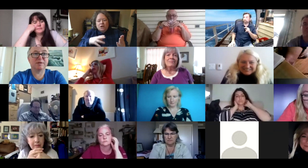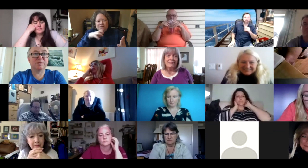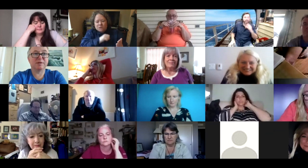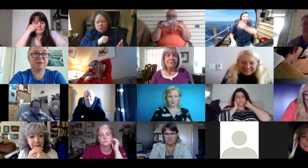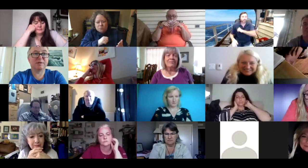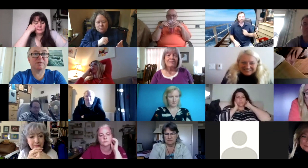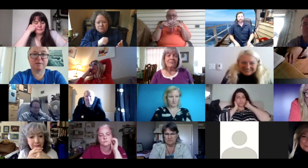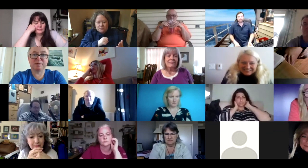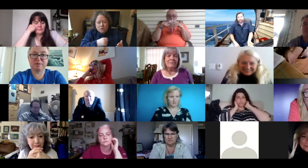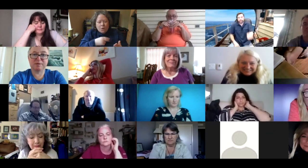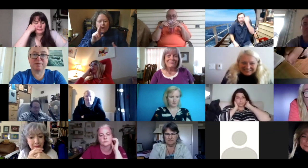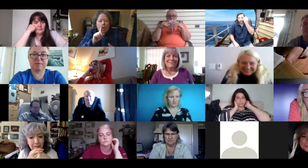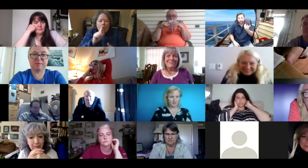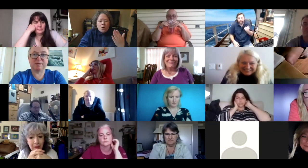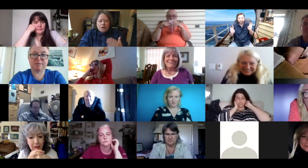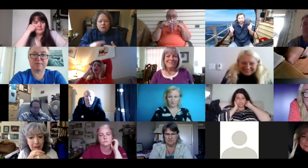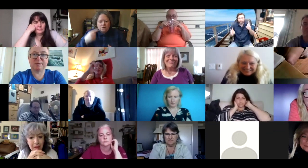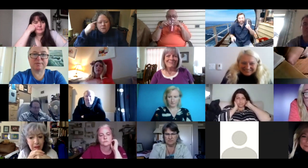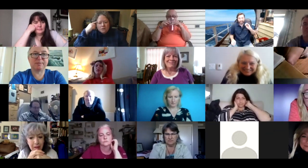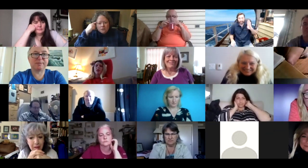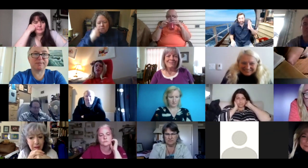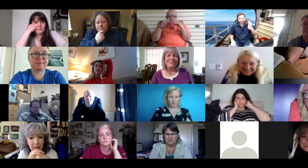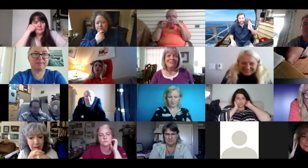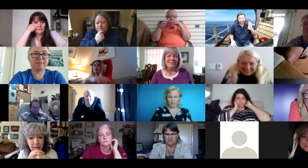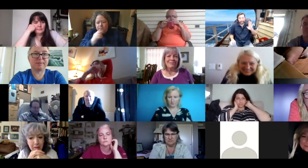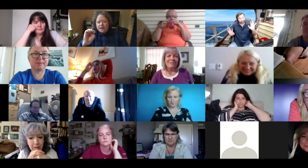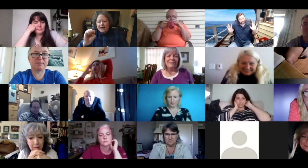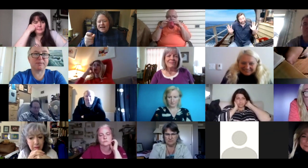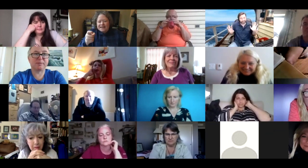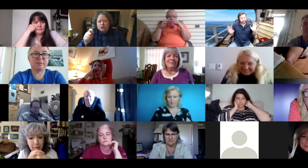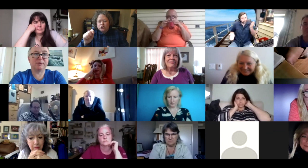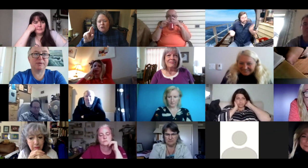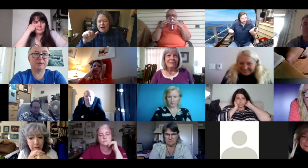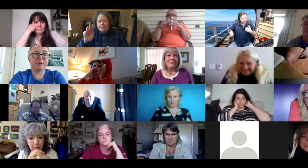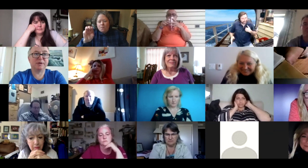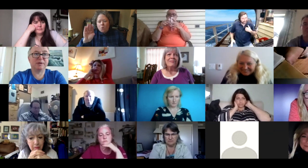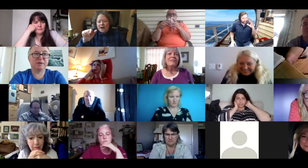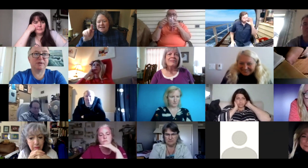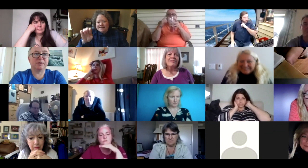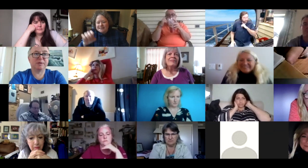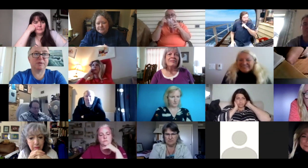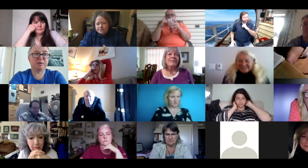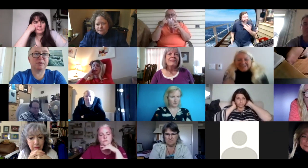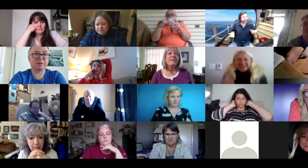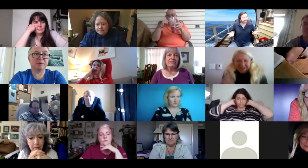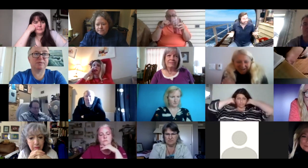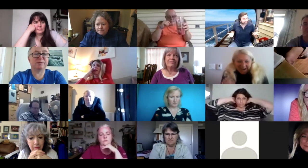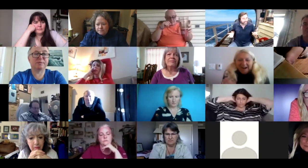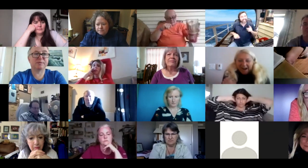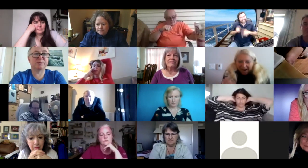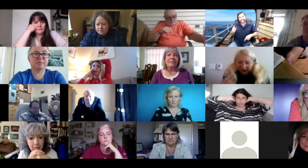my thinking on it. Obviously wrong, but we cannot assume but we can only imagine